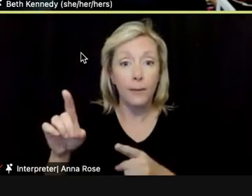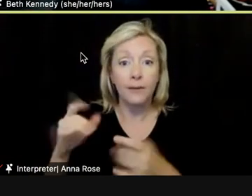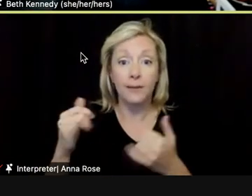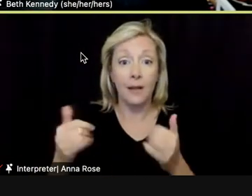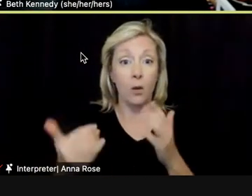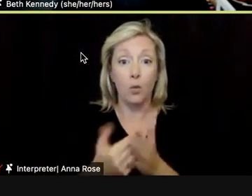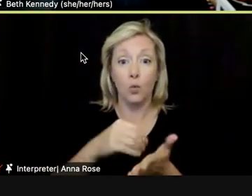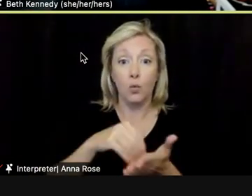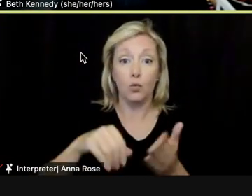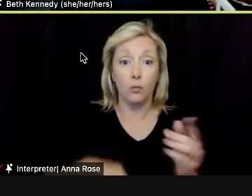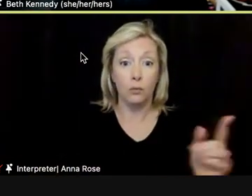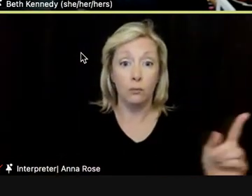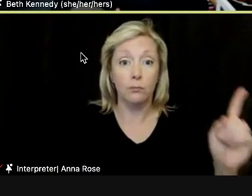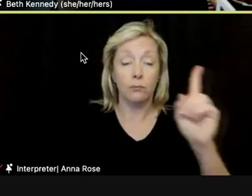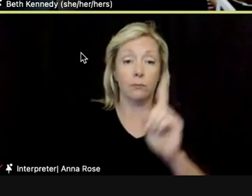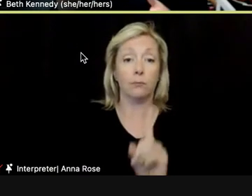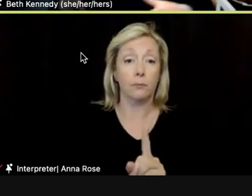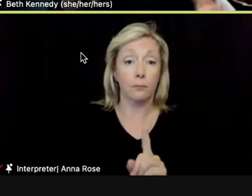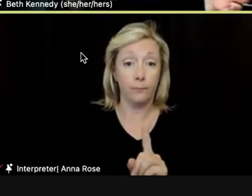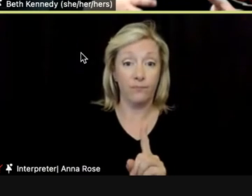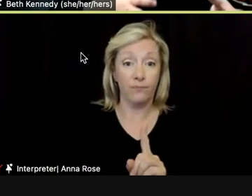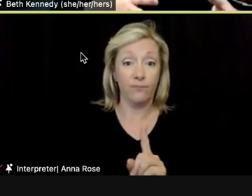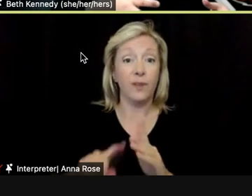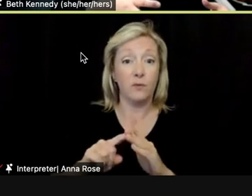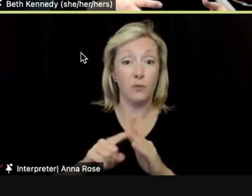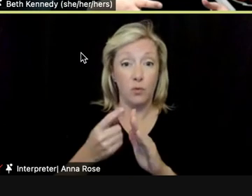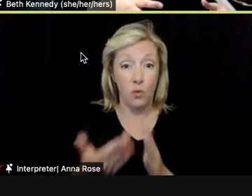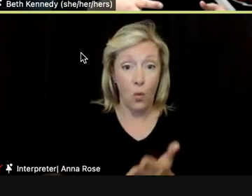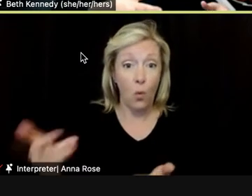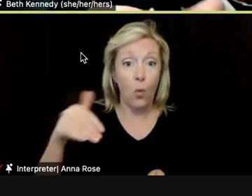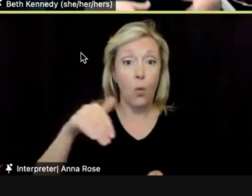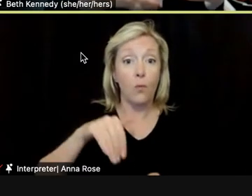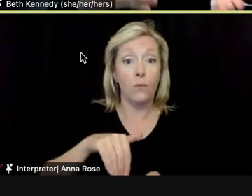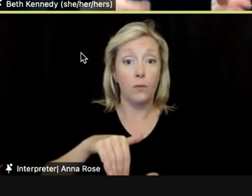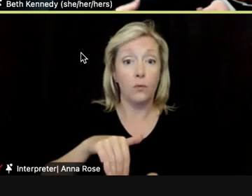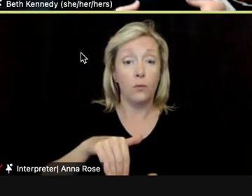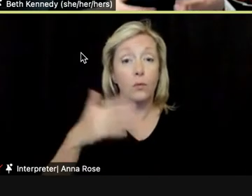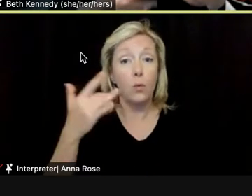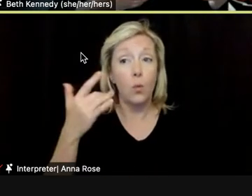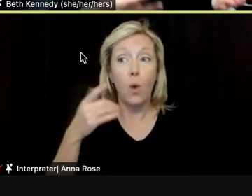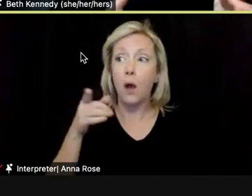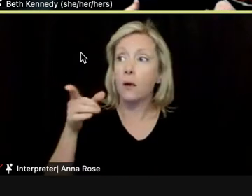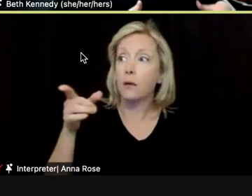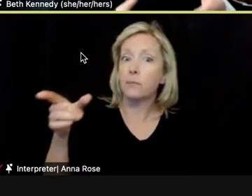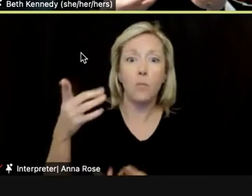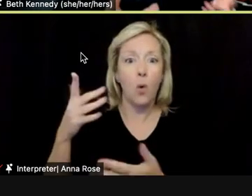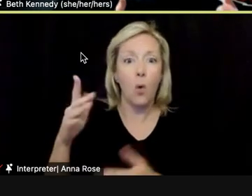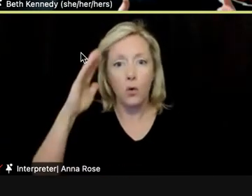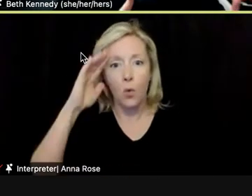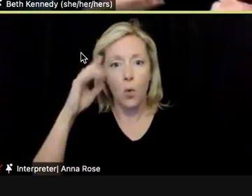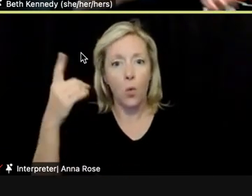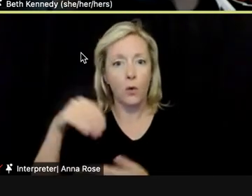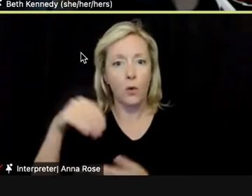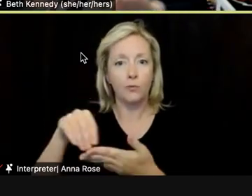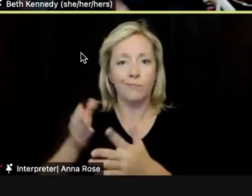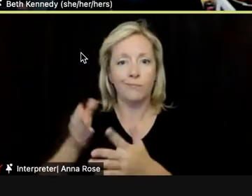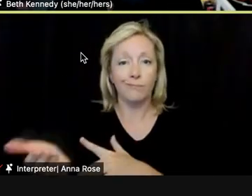going to be on a learning curve because you've been with that other student, individualizing and accommodating for